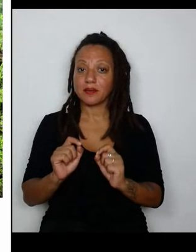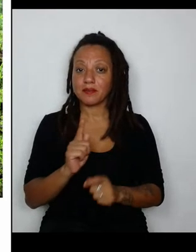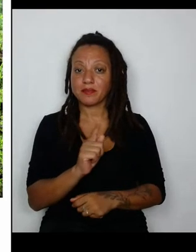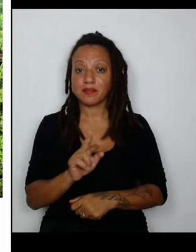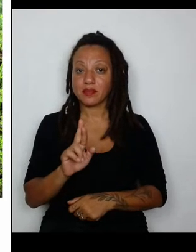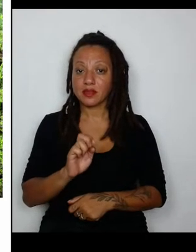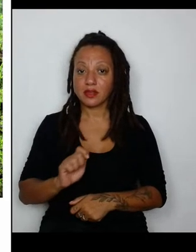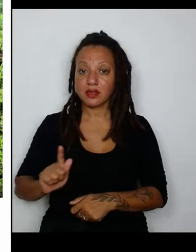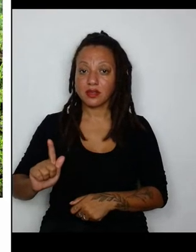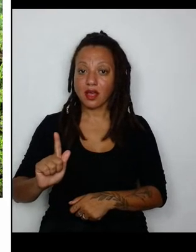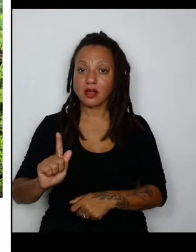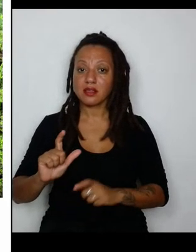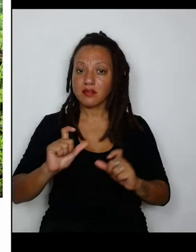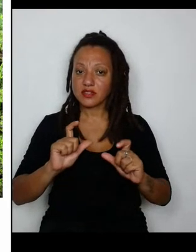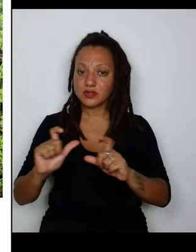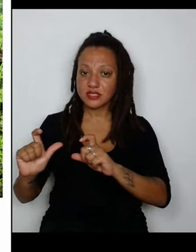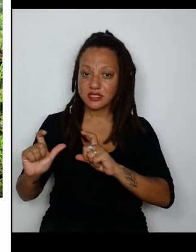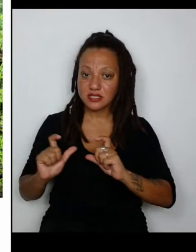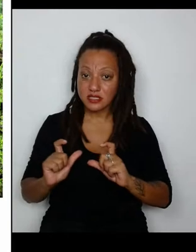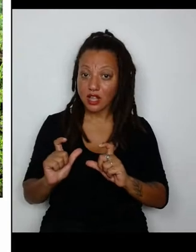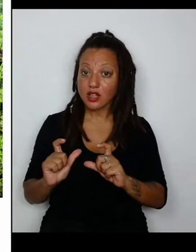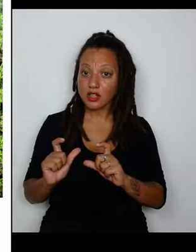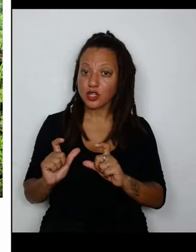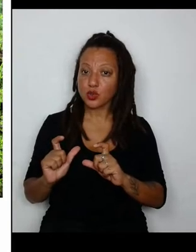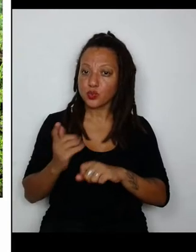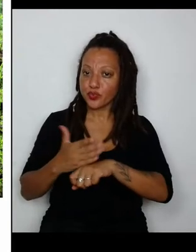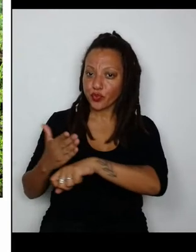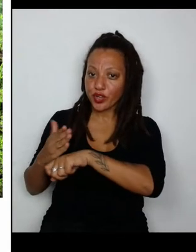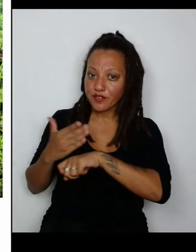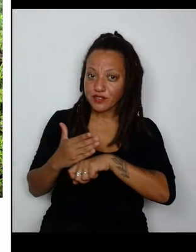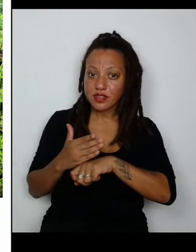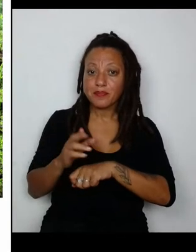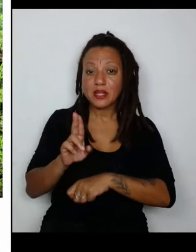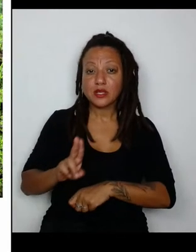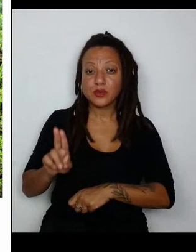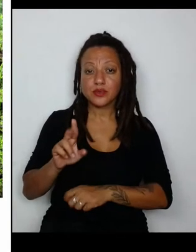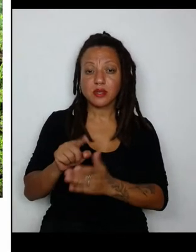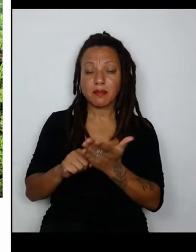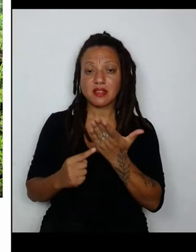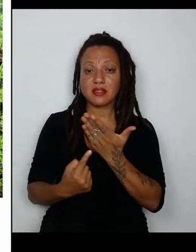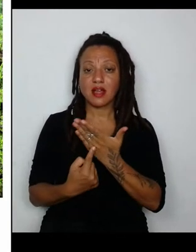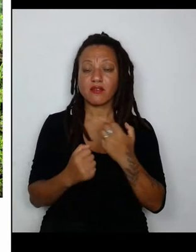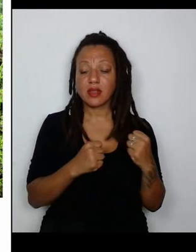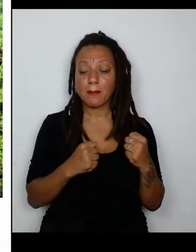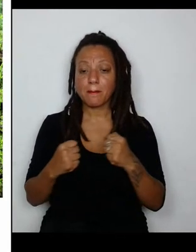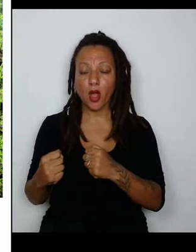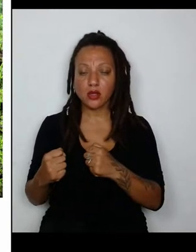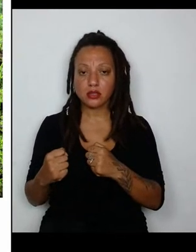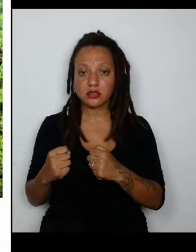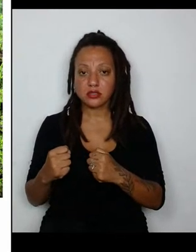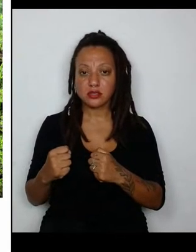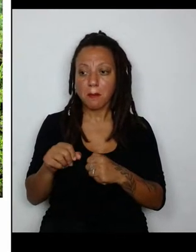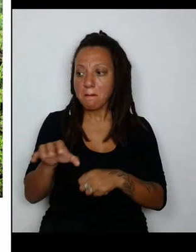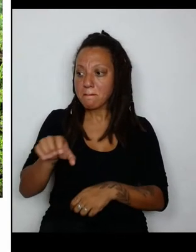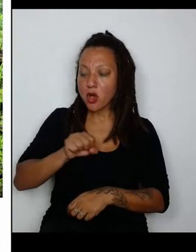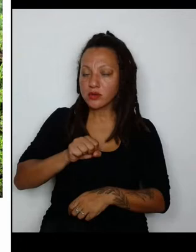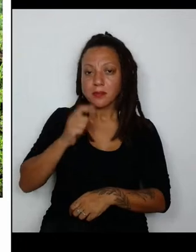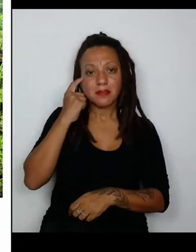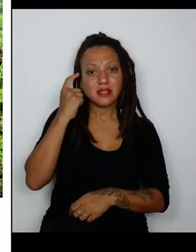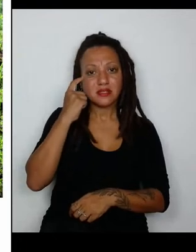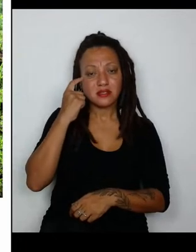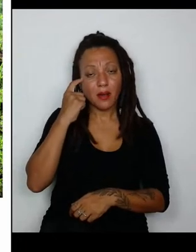possession as a way of thinking about encounters between indigenous subjects and europeans in the pacific as denning